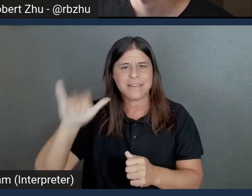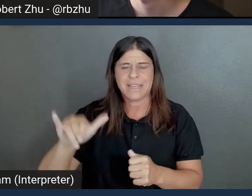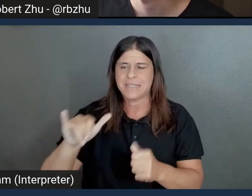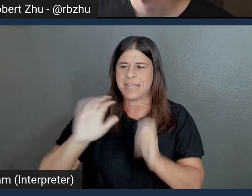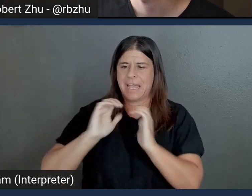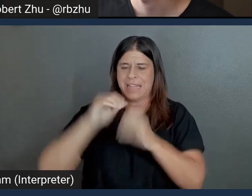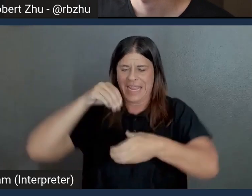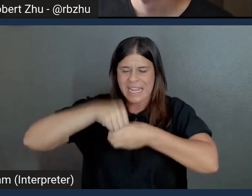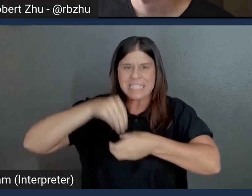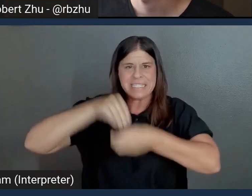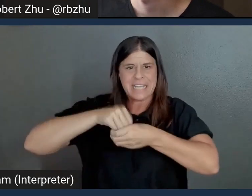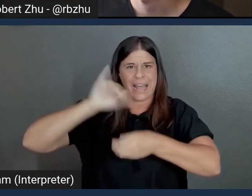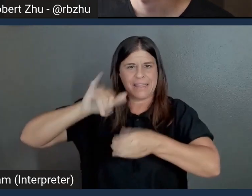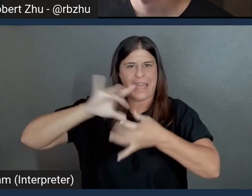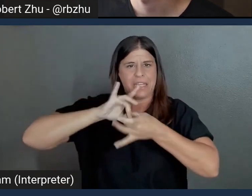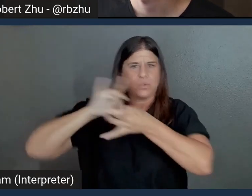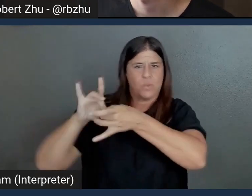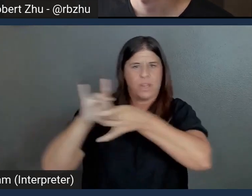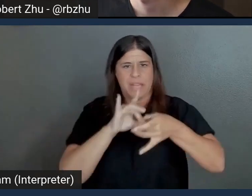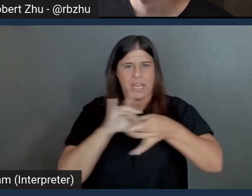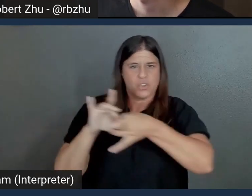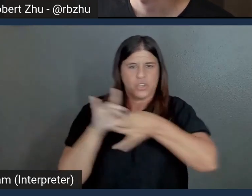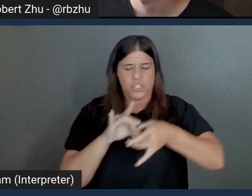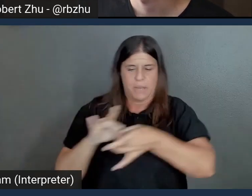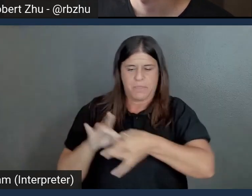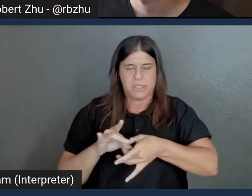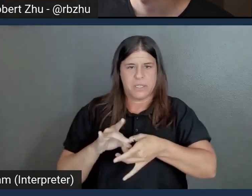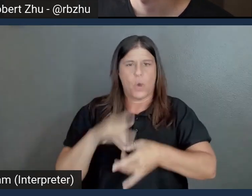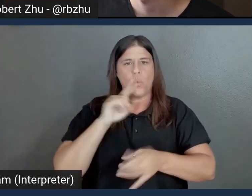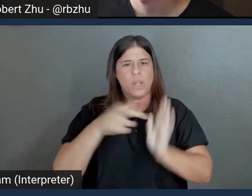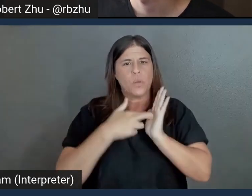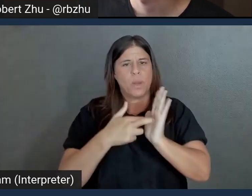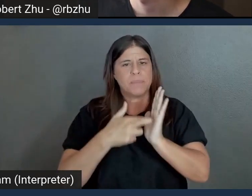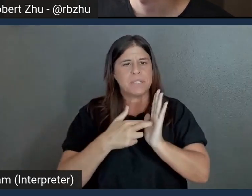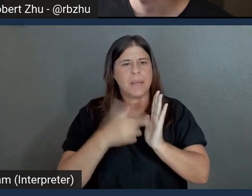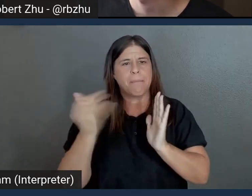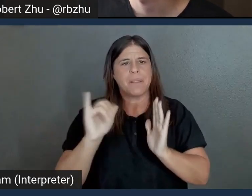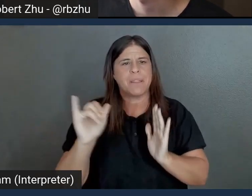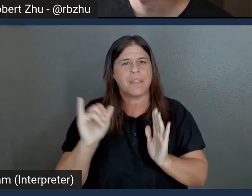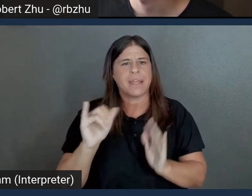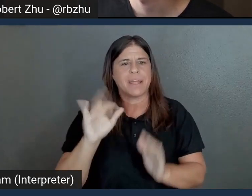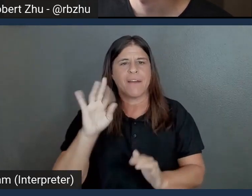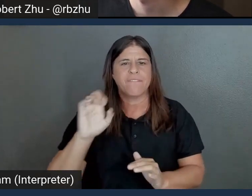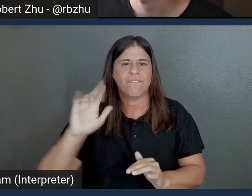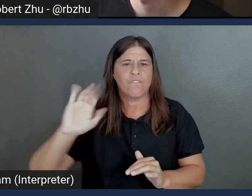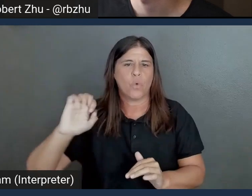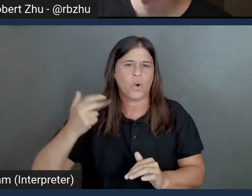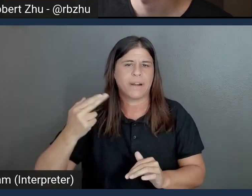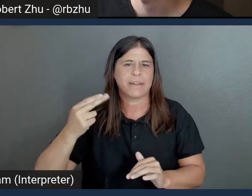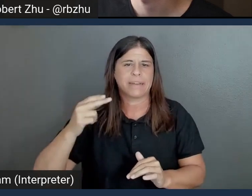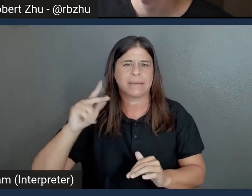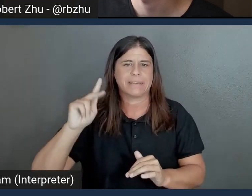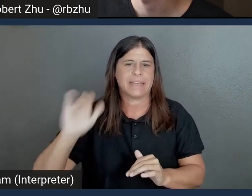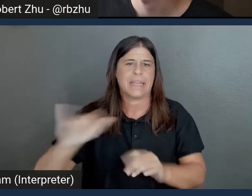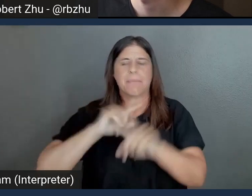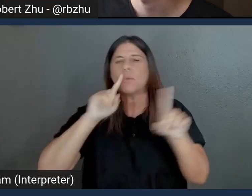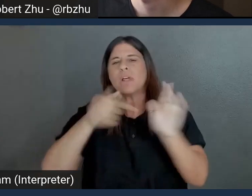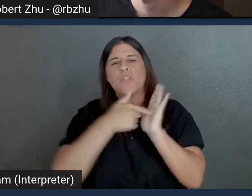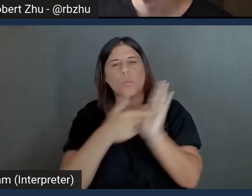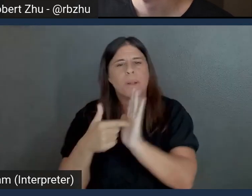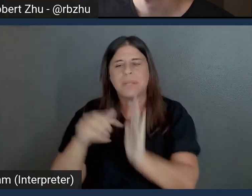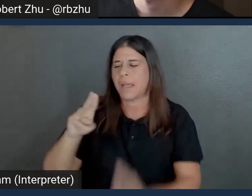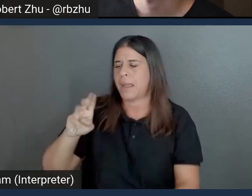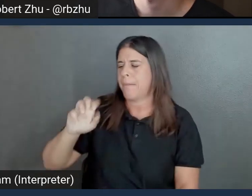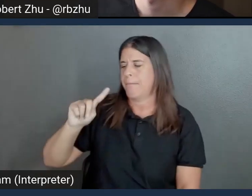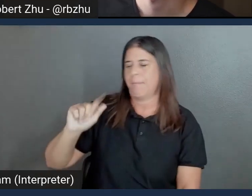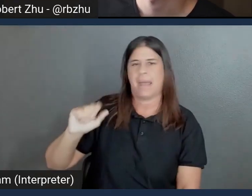inside those, the relations between those entities are really represented by something like foreign keys. So they're actually represented as metadata on